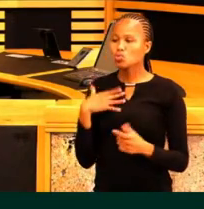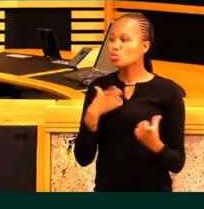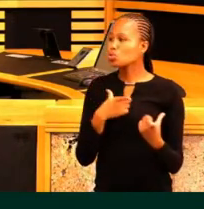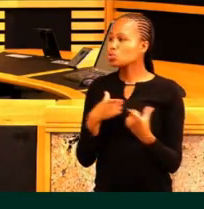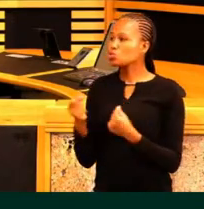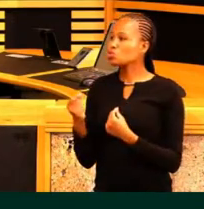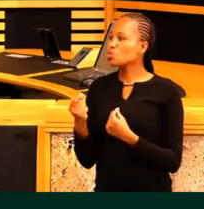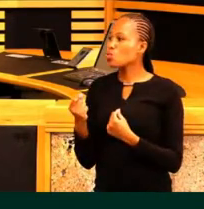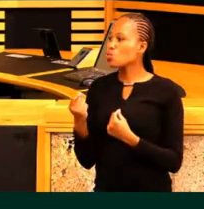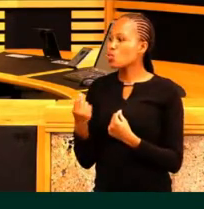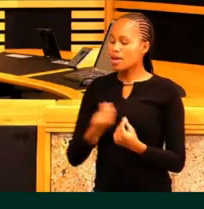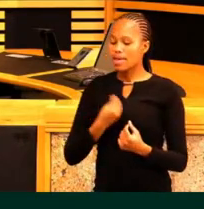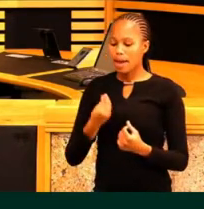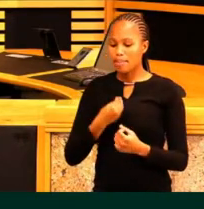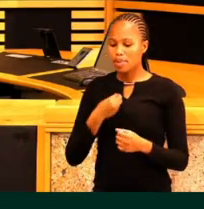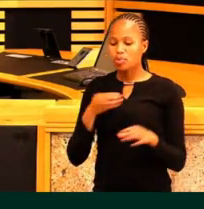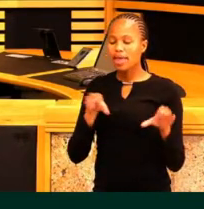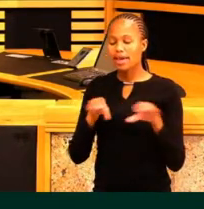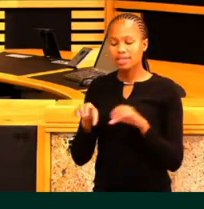activities